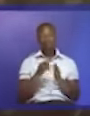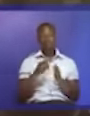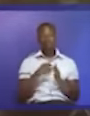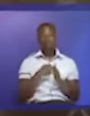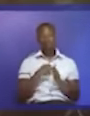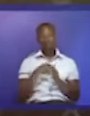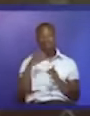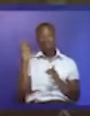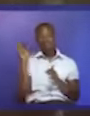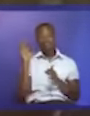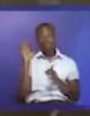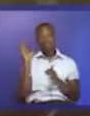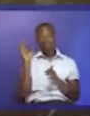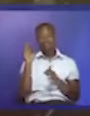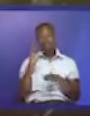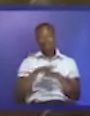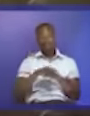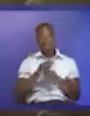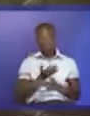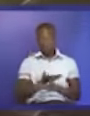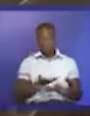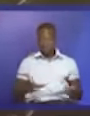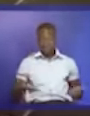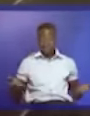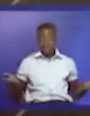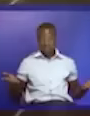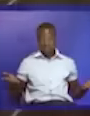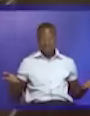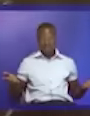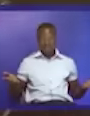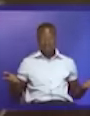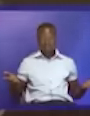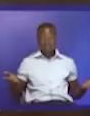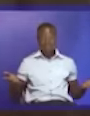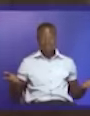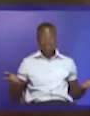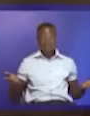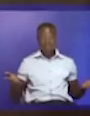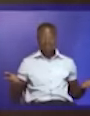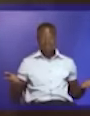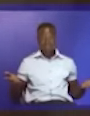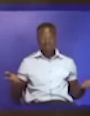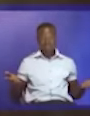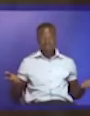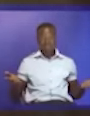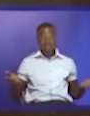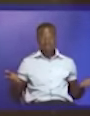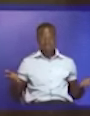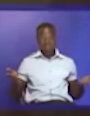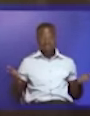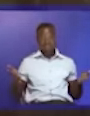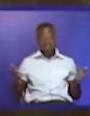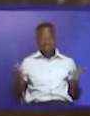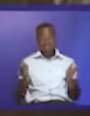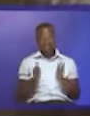ministering upon a platform and a ministry that has pioneered